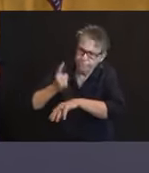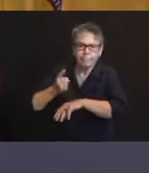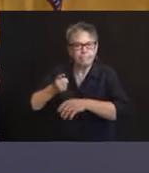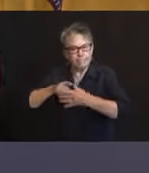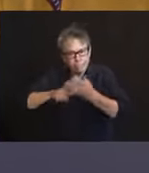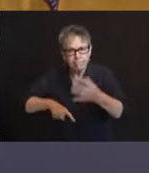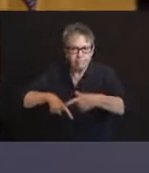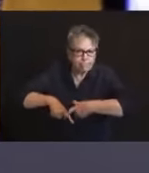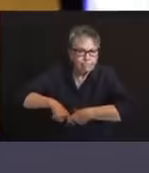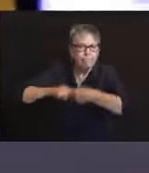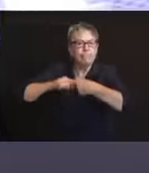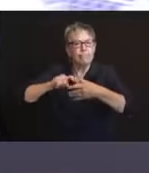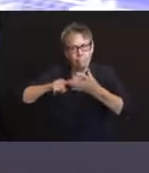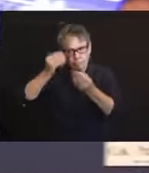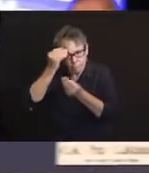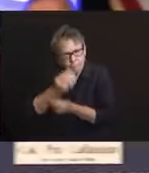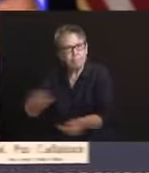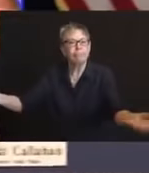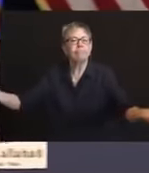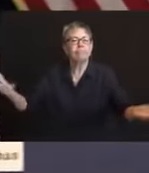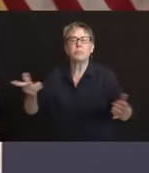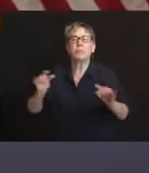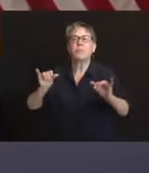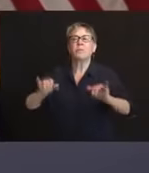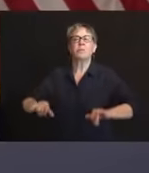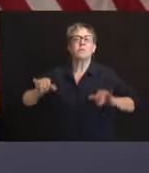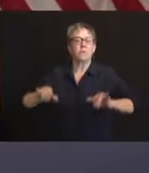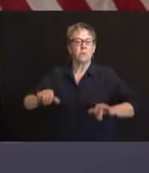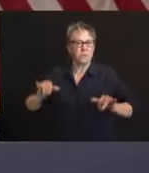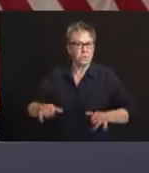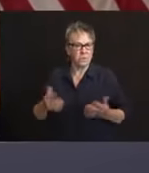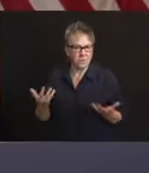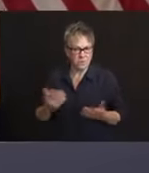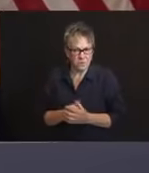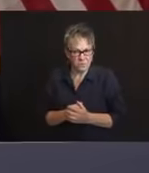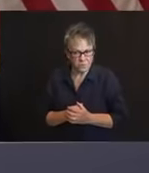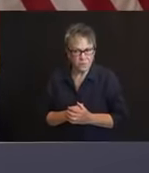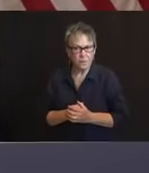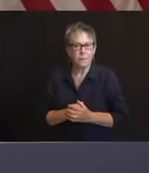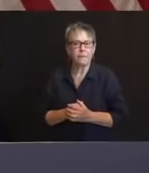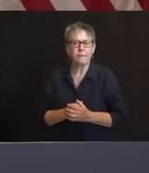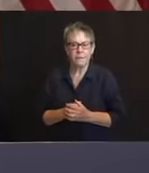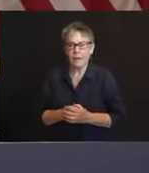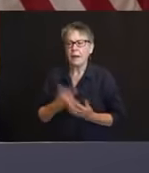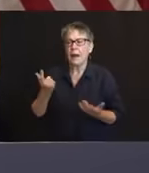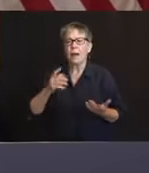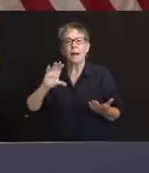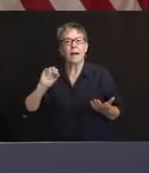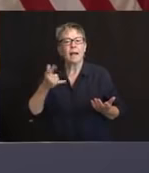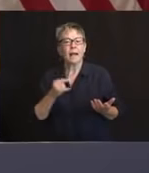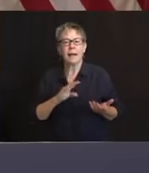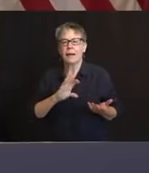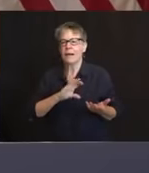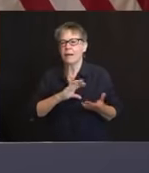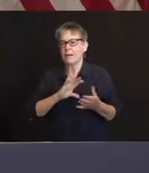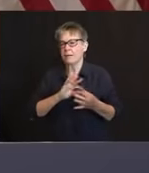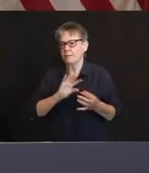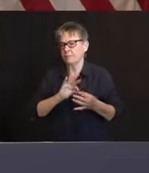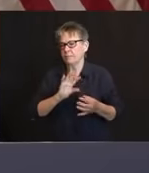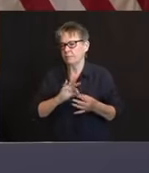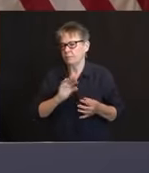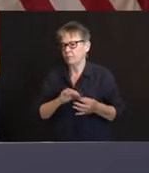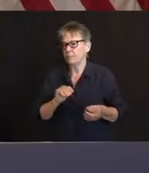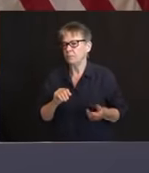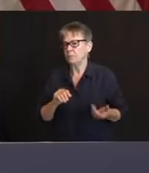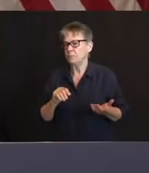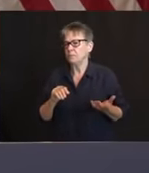every day. Thanks, Please. Gov. Well, the state police already publishes summary information with regards to